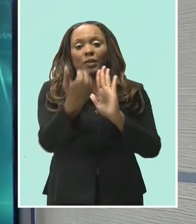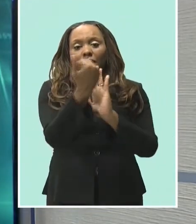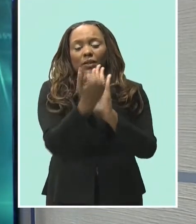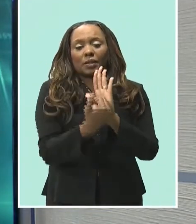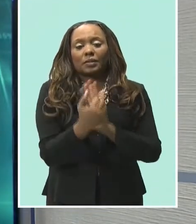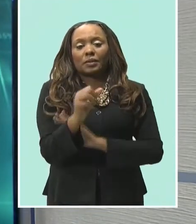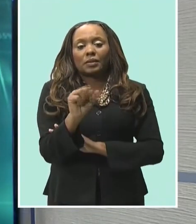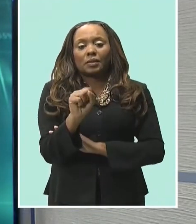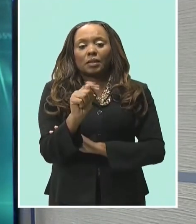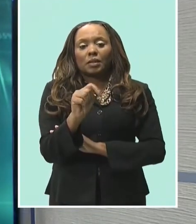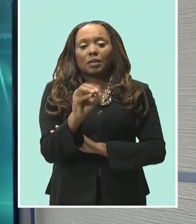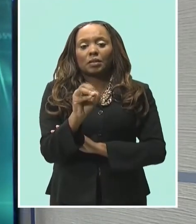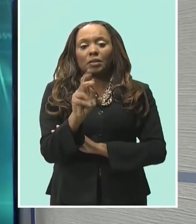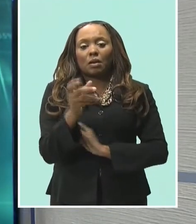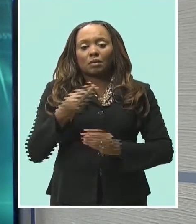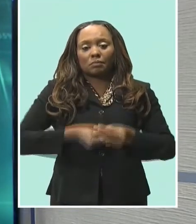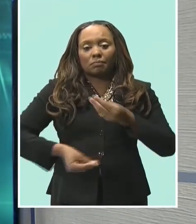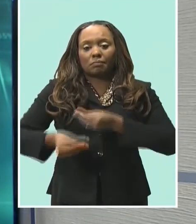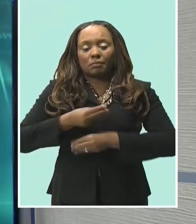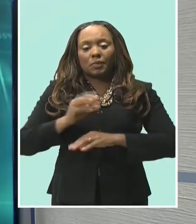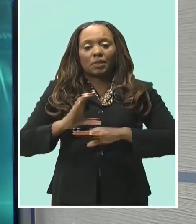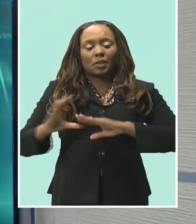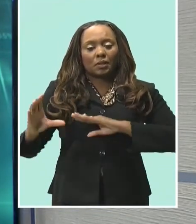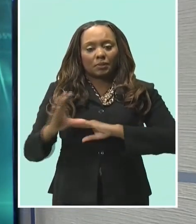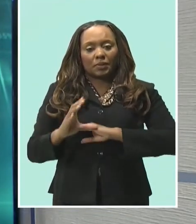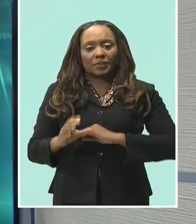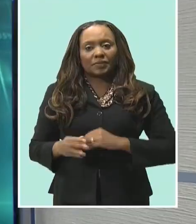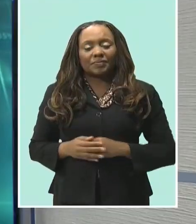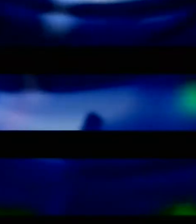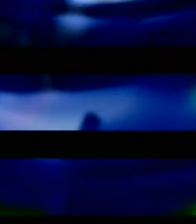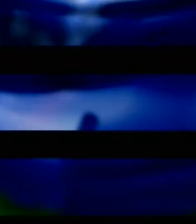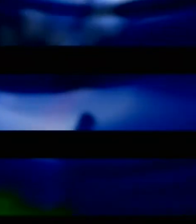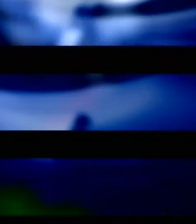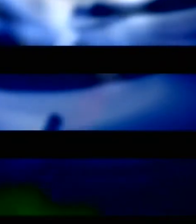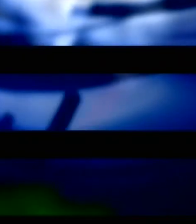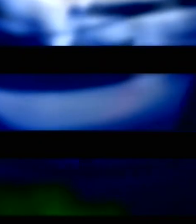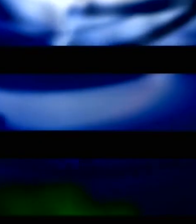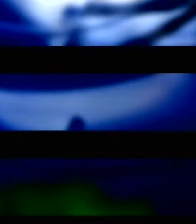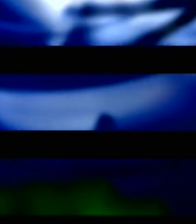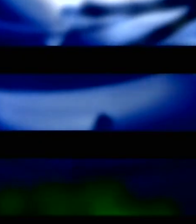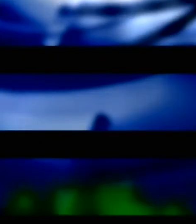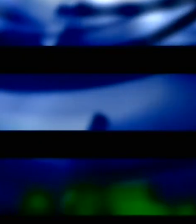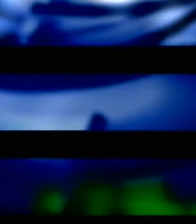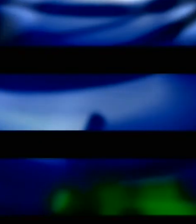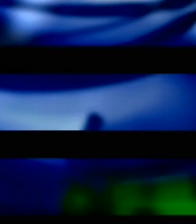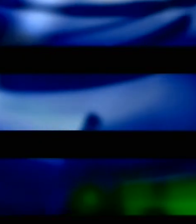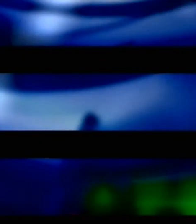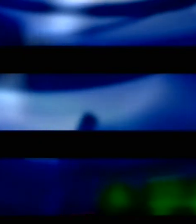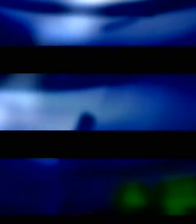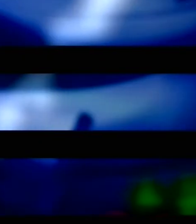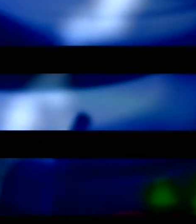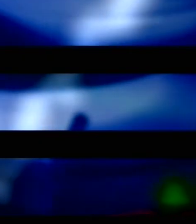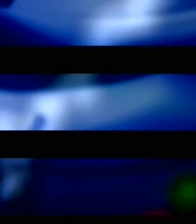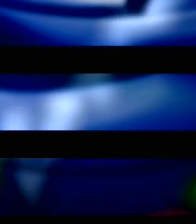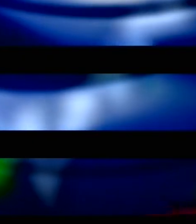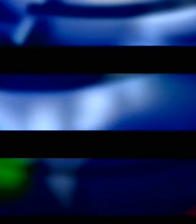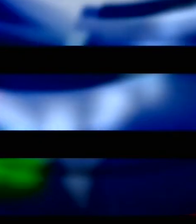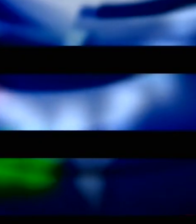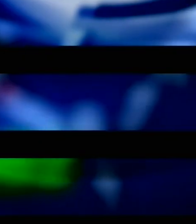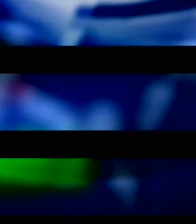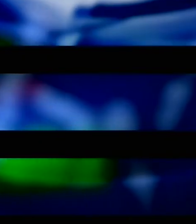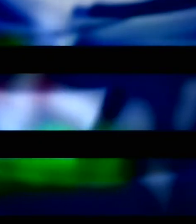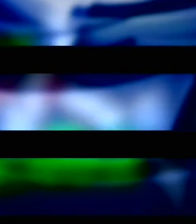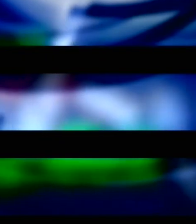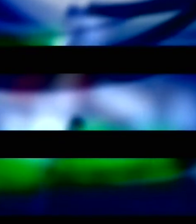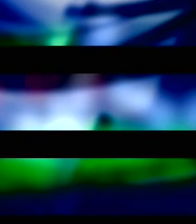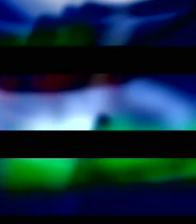stocks traded on selected exchanges across the region. In Jamaica, Pulse Investments Limited was the